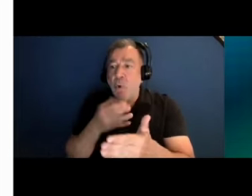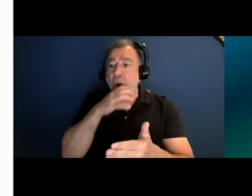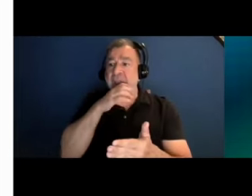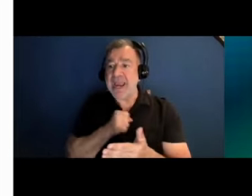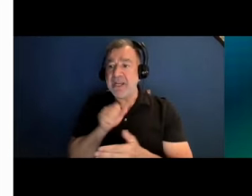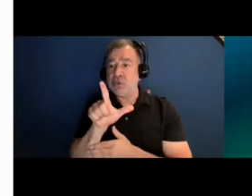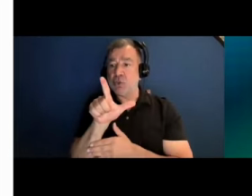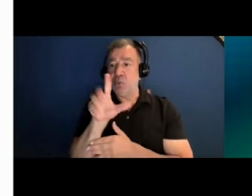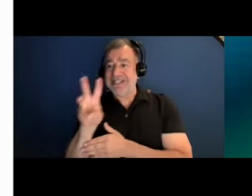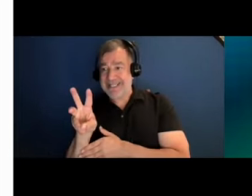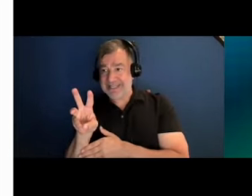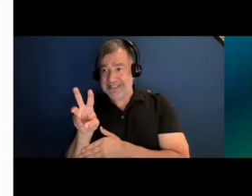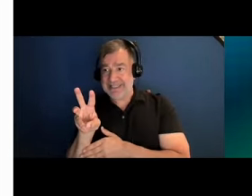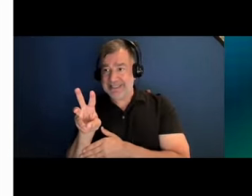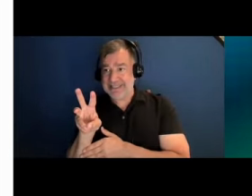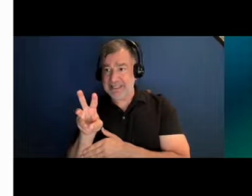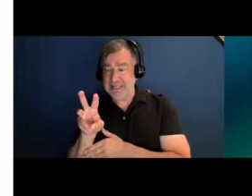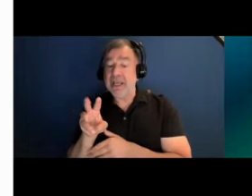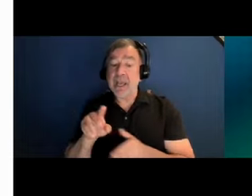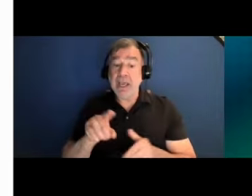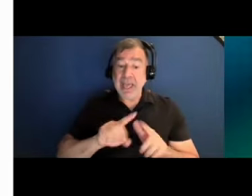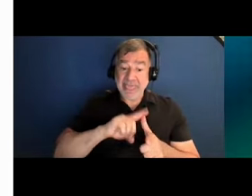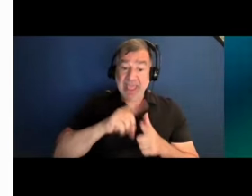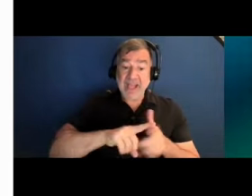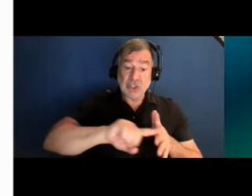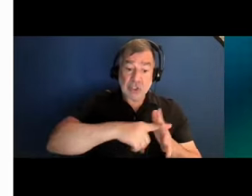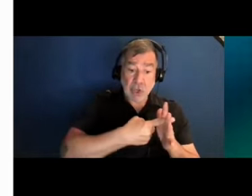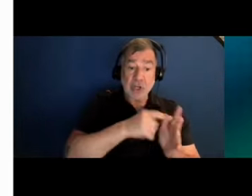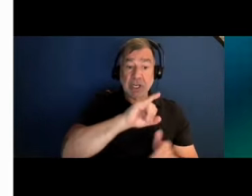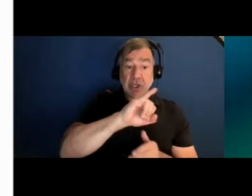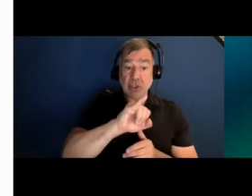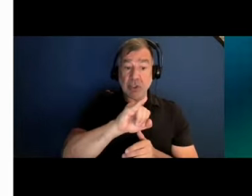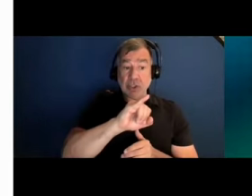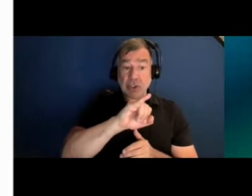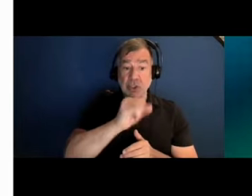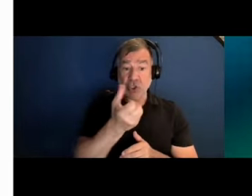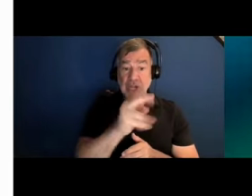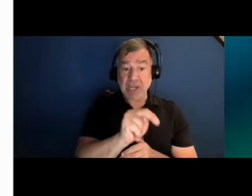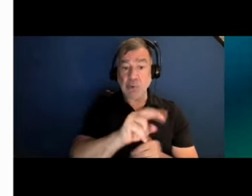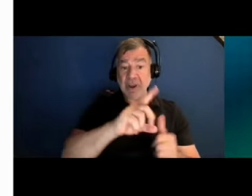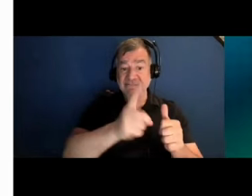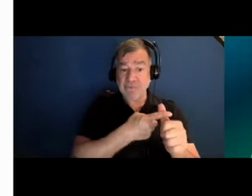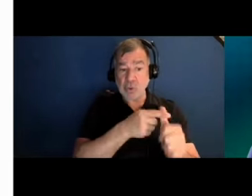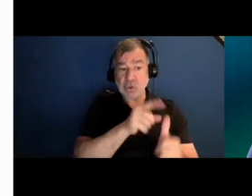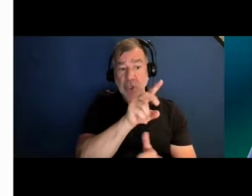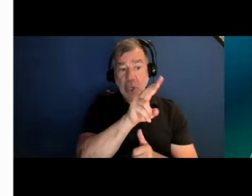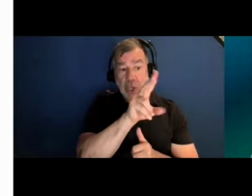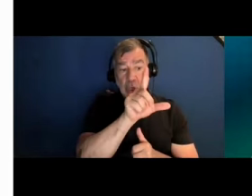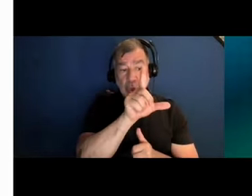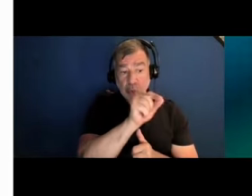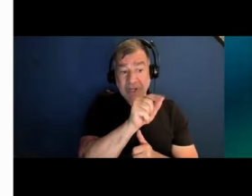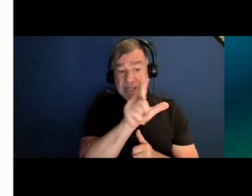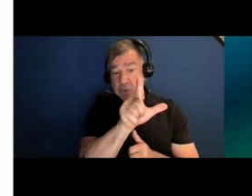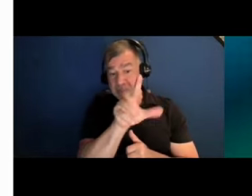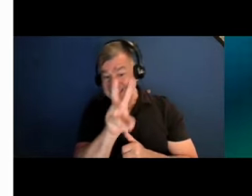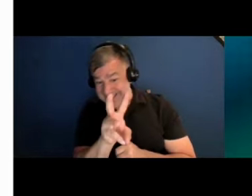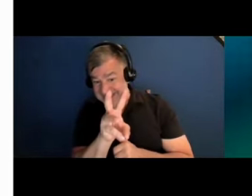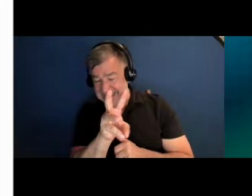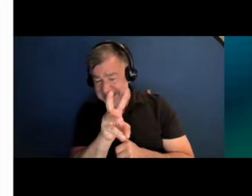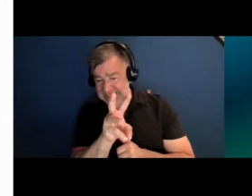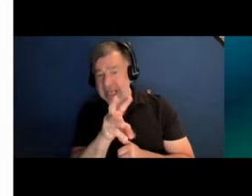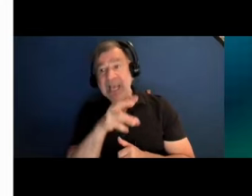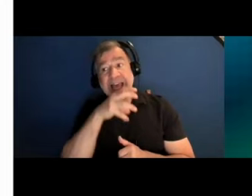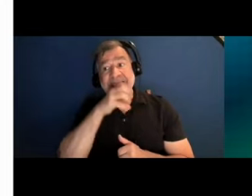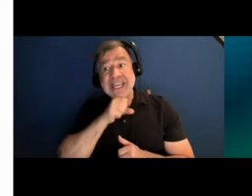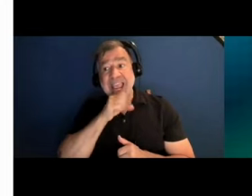news, though, is that starting January 1st of 2026, so we are talking about less than 6 months away, that